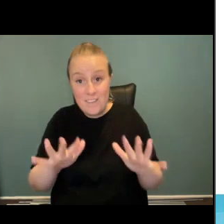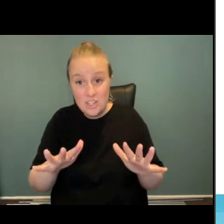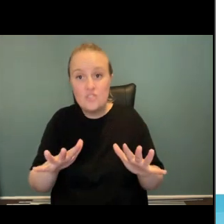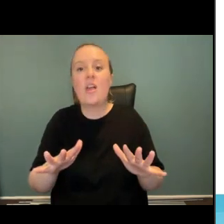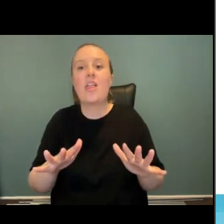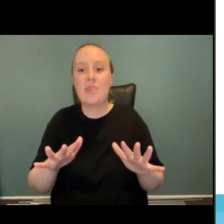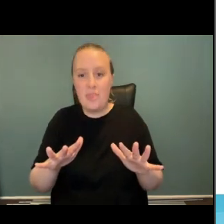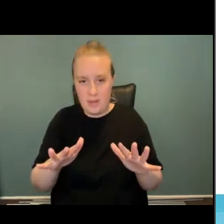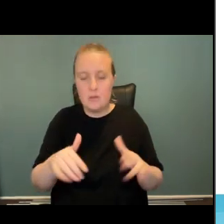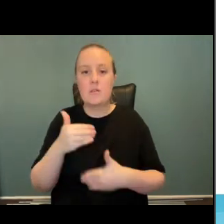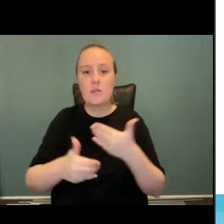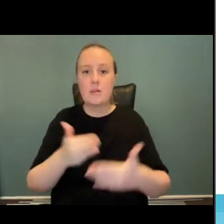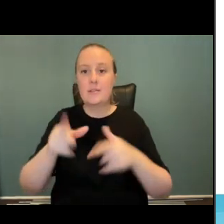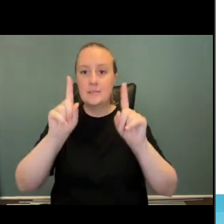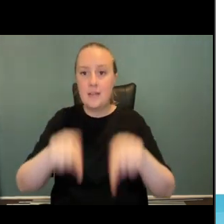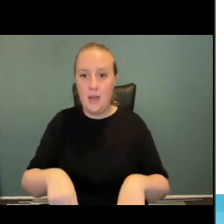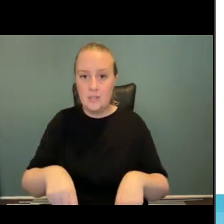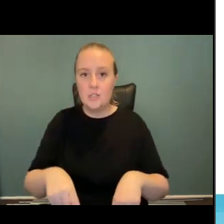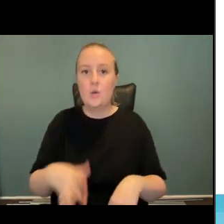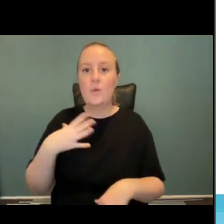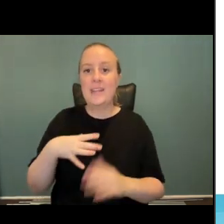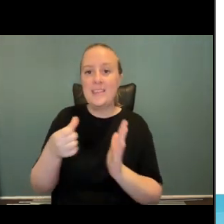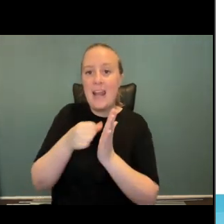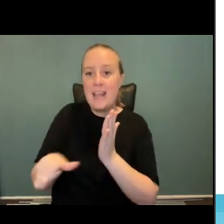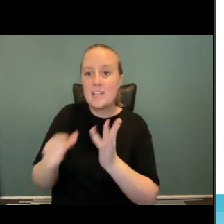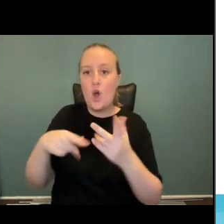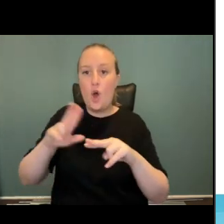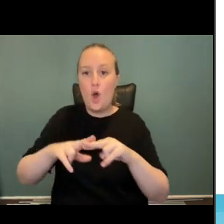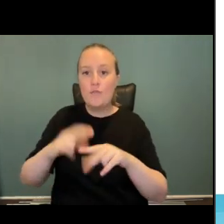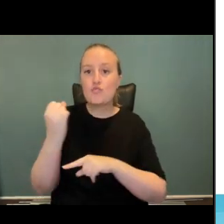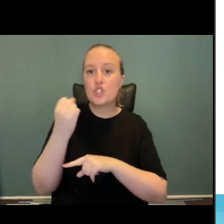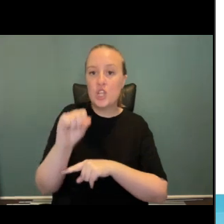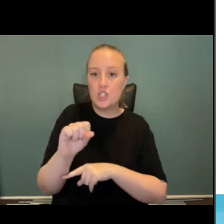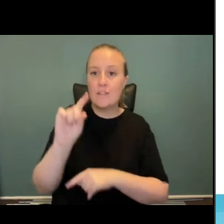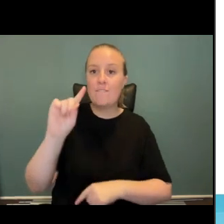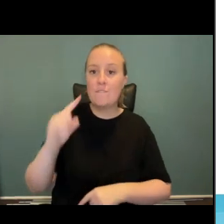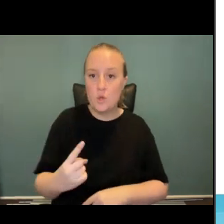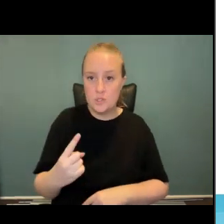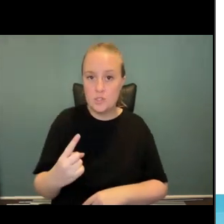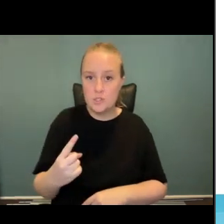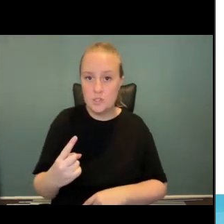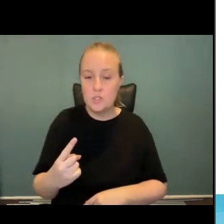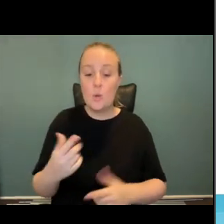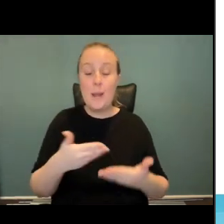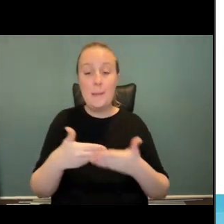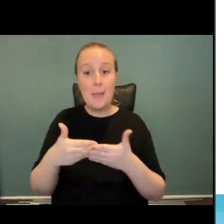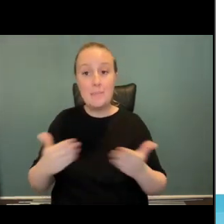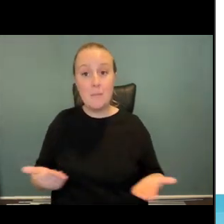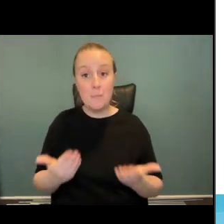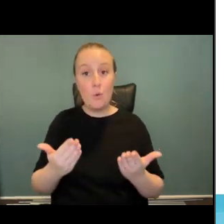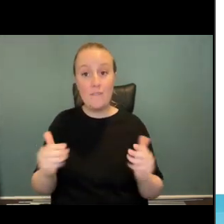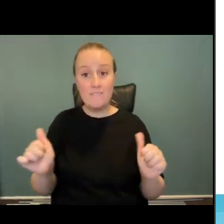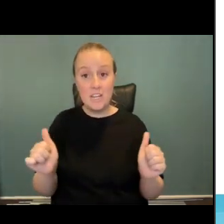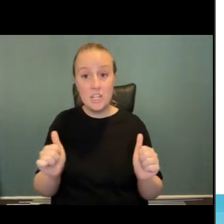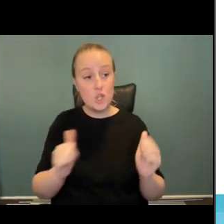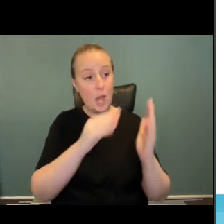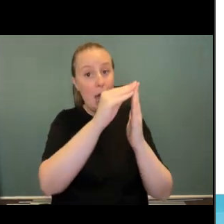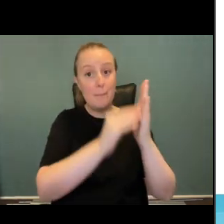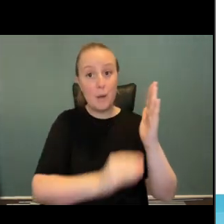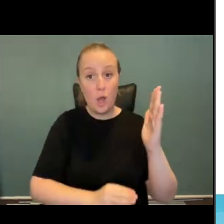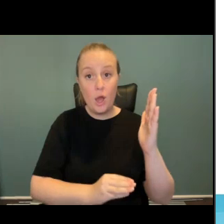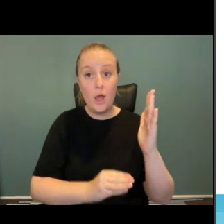rejection to be able to start the process. So once they've Bub's been born and they've made that application, they've got that letter